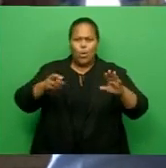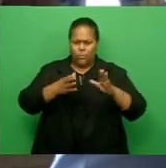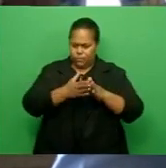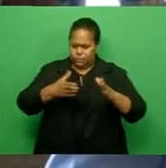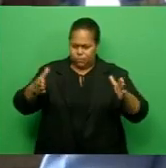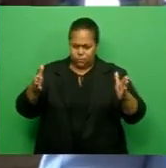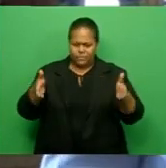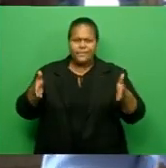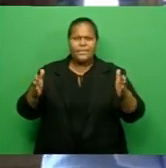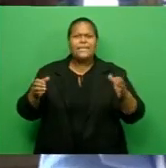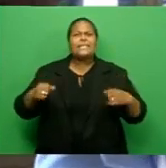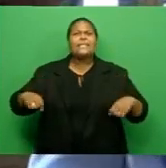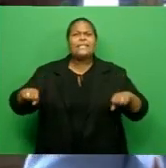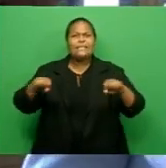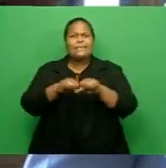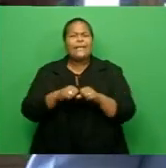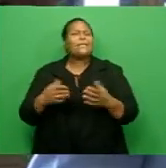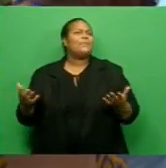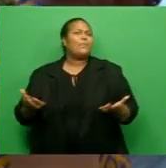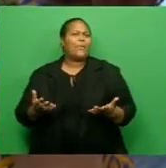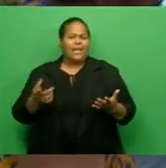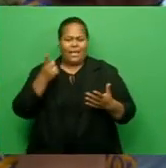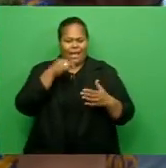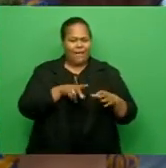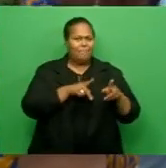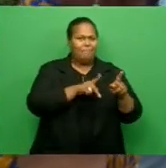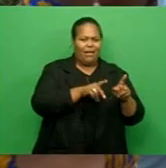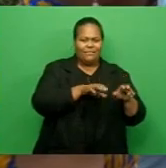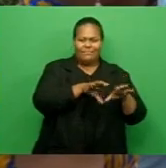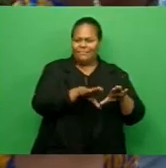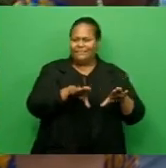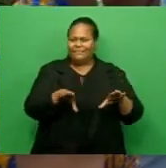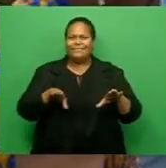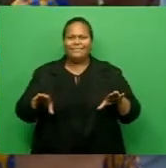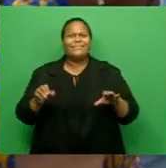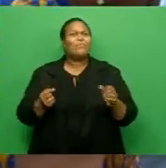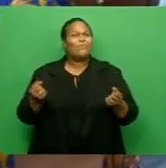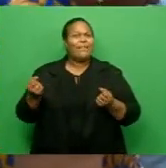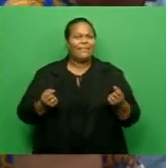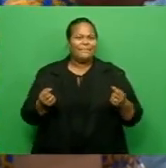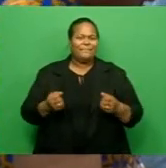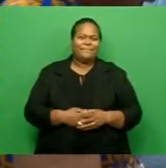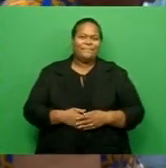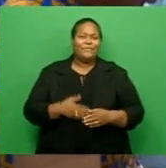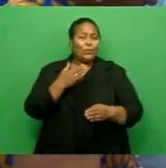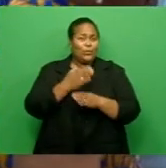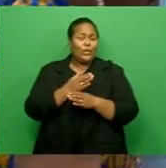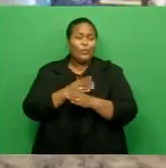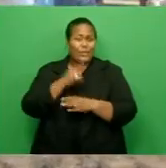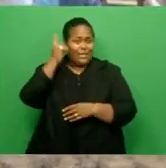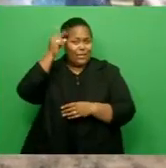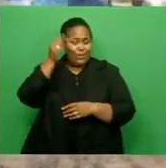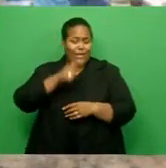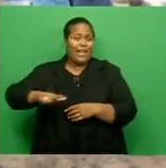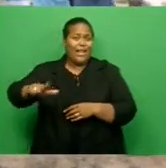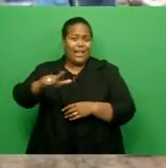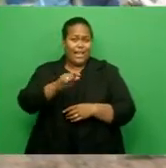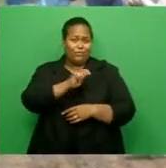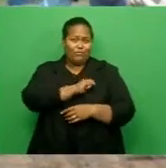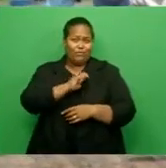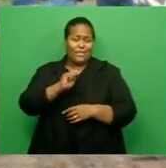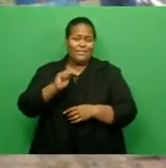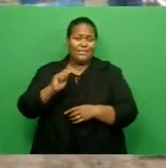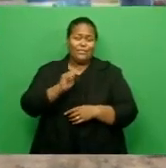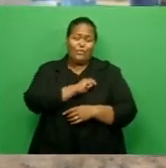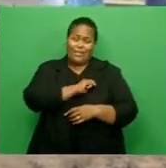will have to put up the car park. The Ministry of Local Government is also working with the Itoke Land Trust Board on reclaiming the